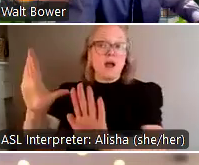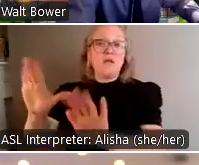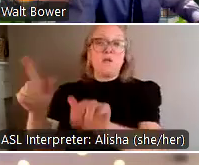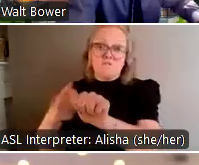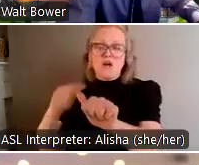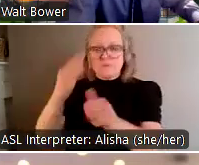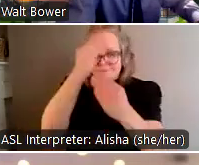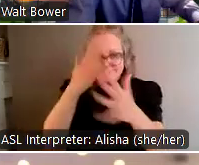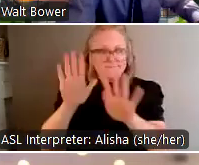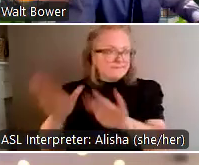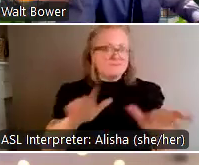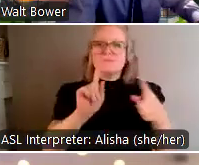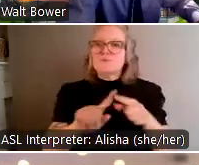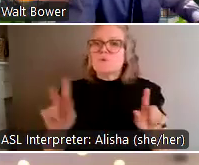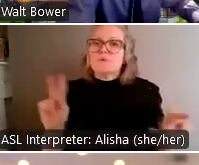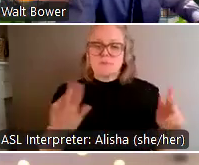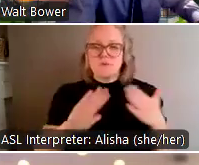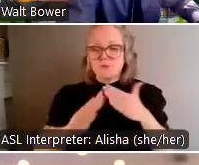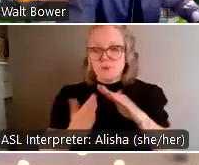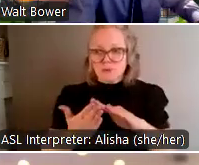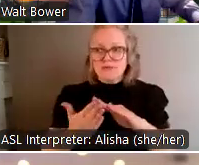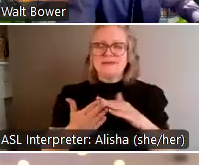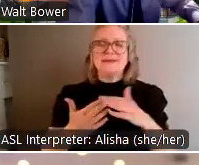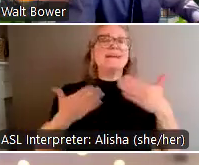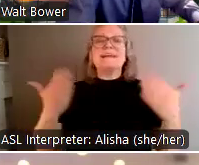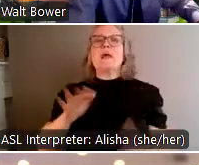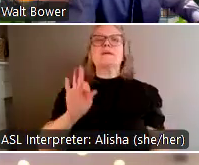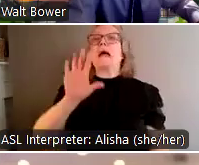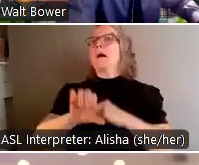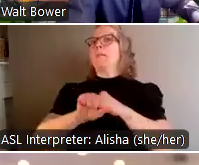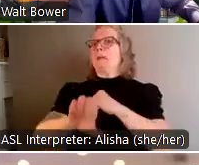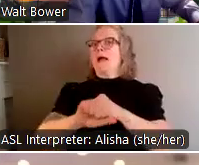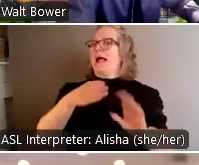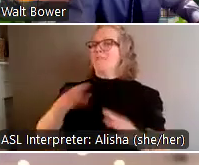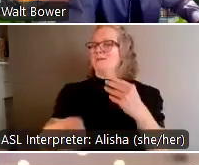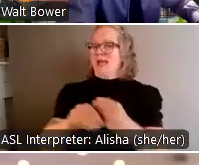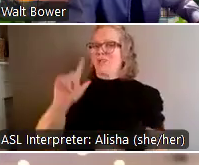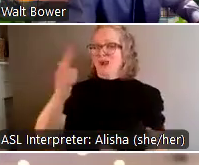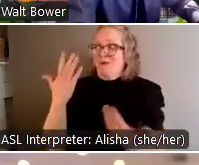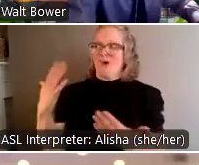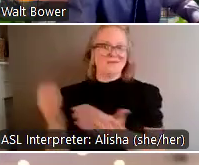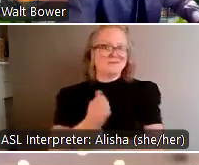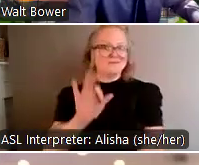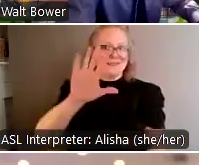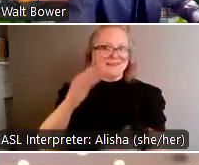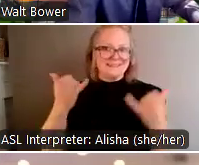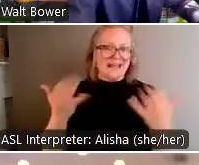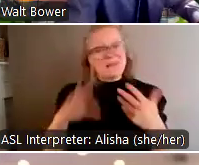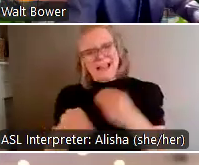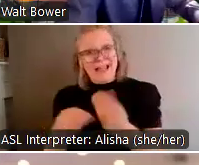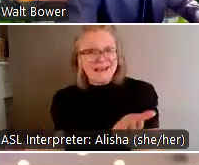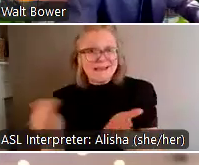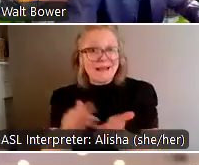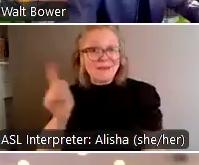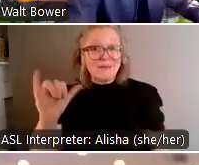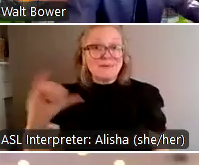to individuals. And here's a little plug that I was going to do later, but I will go ahead and say it now, and it might come up later as well.